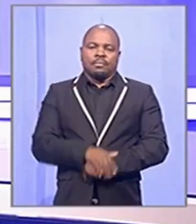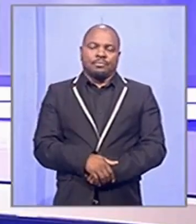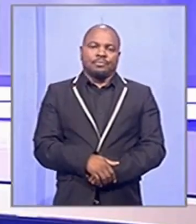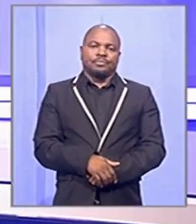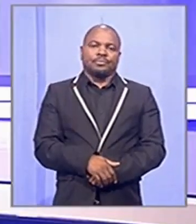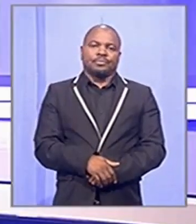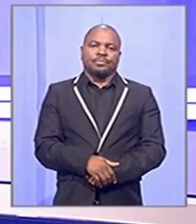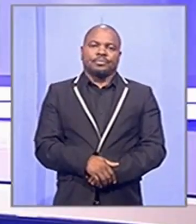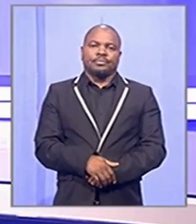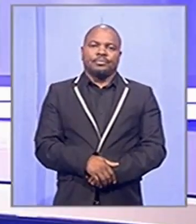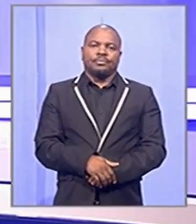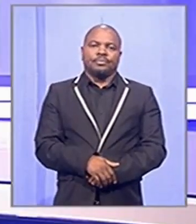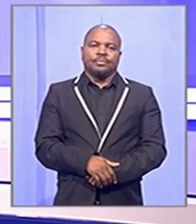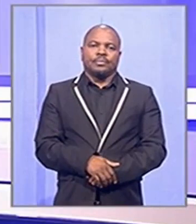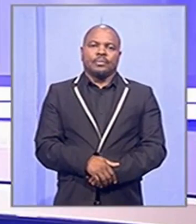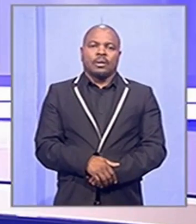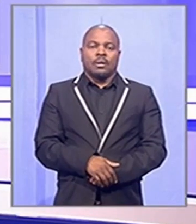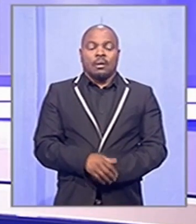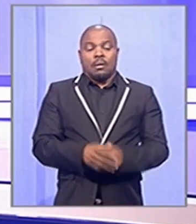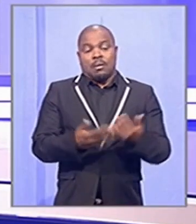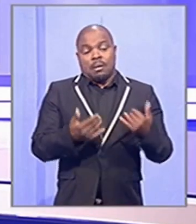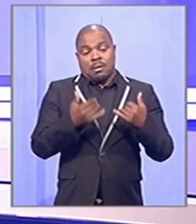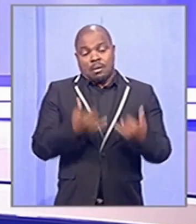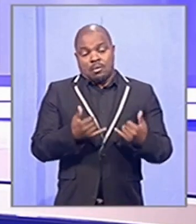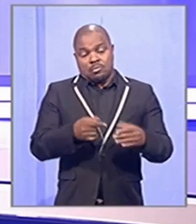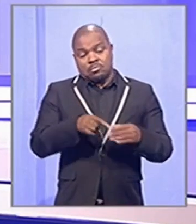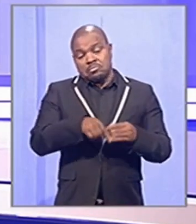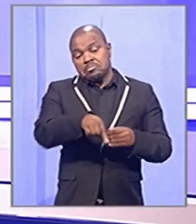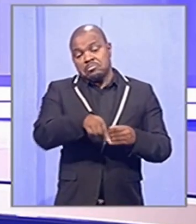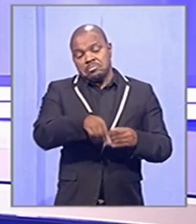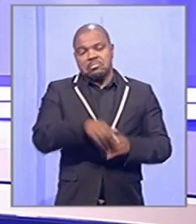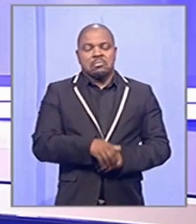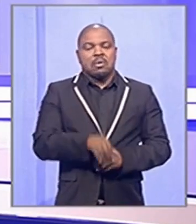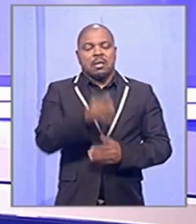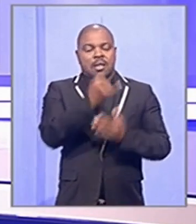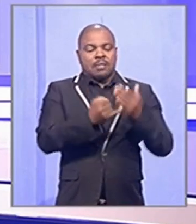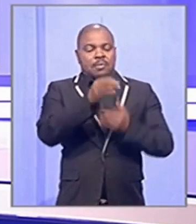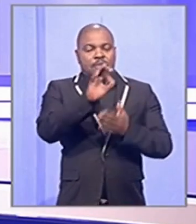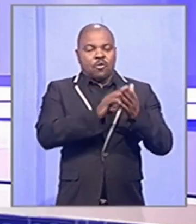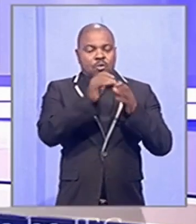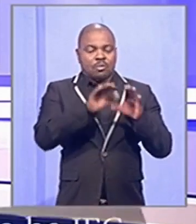Stellenbosch le ho buisana le bakgethi ba bang ba batjha Langa.